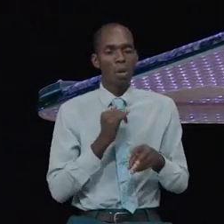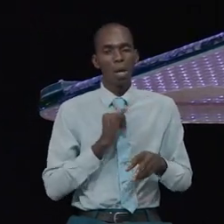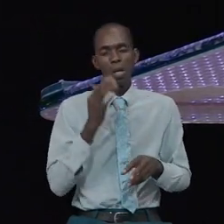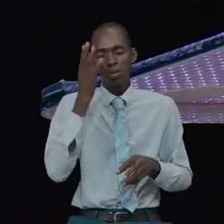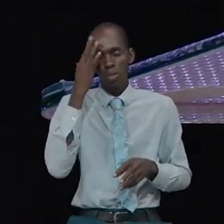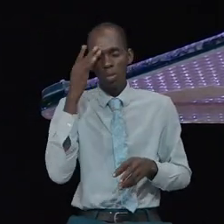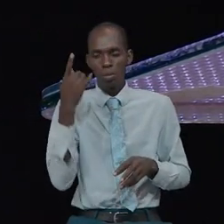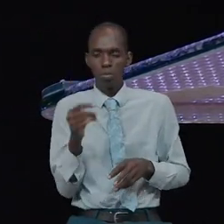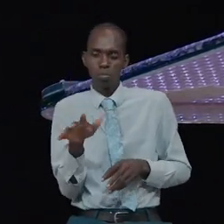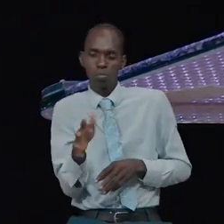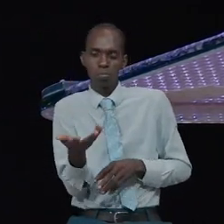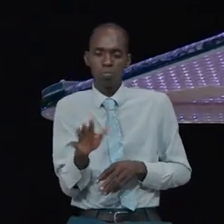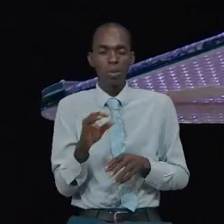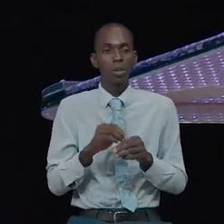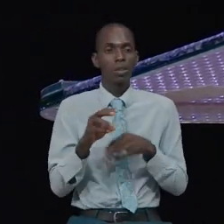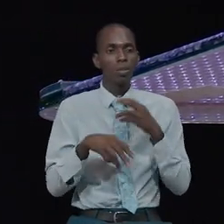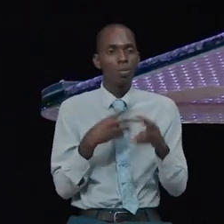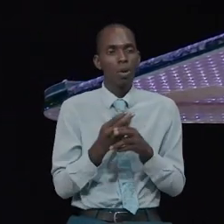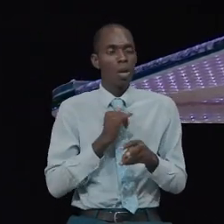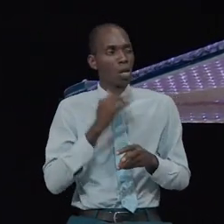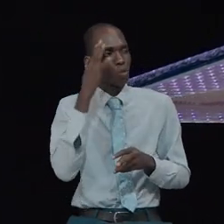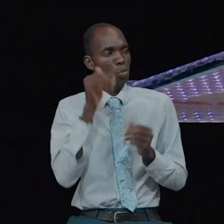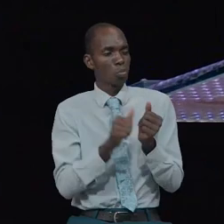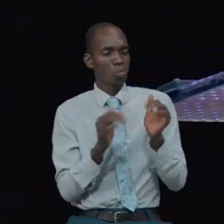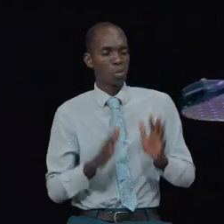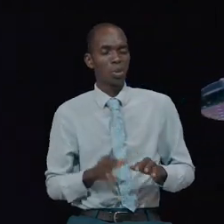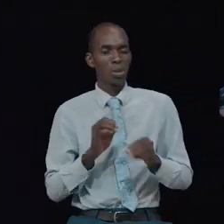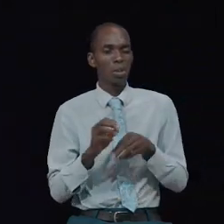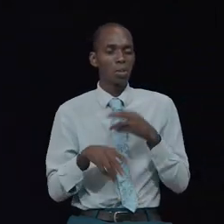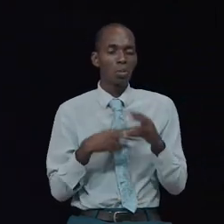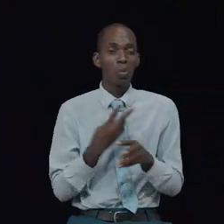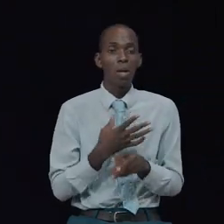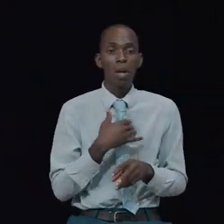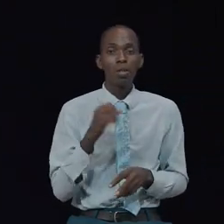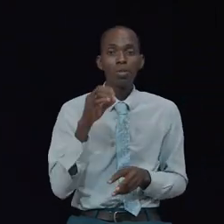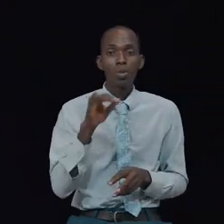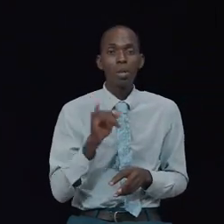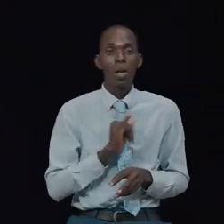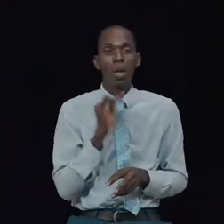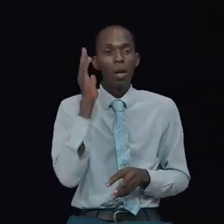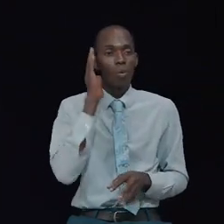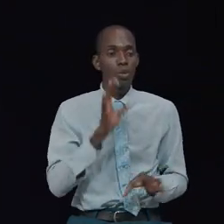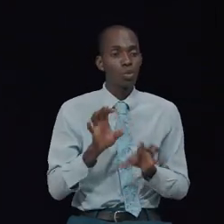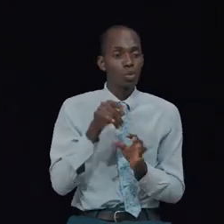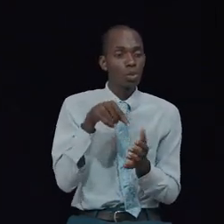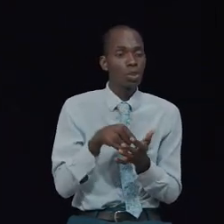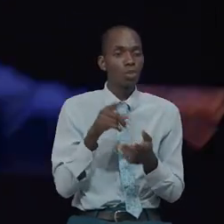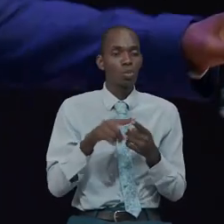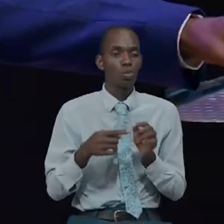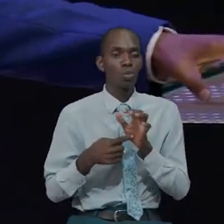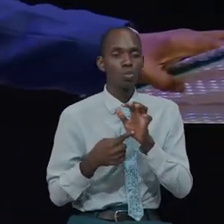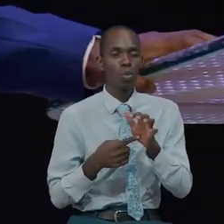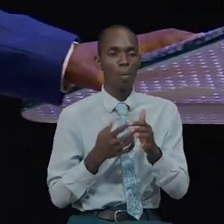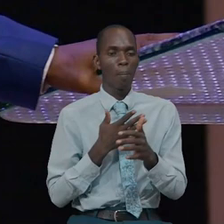world. I love the backsliders in the world. And so I'm going to do this to show my love for